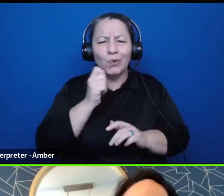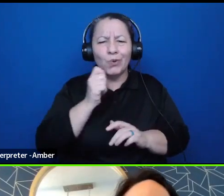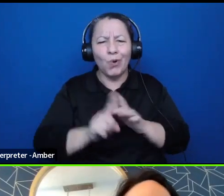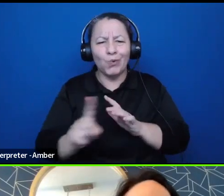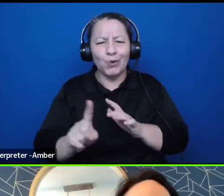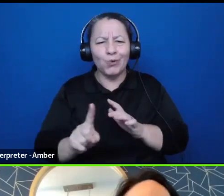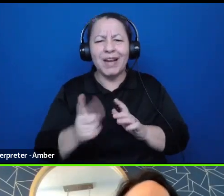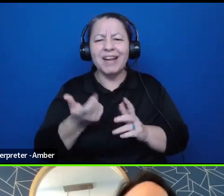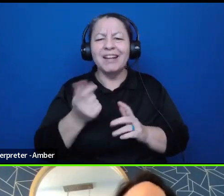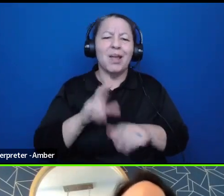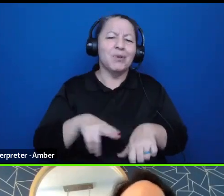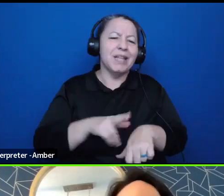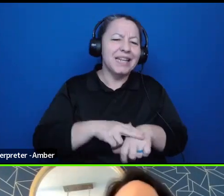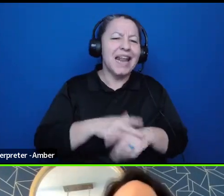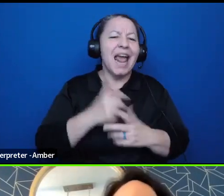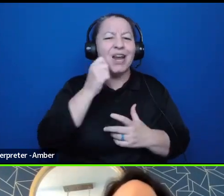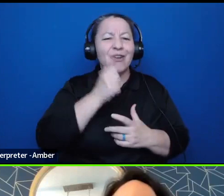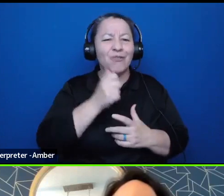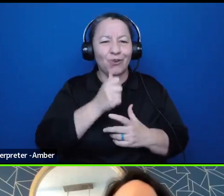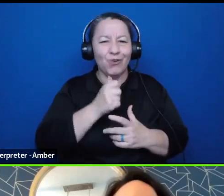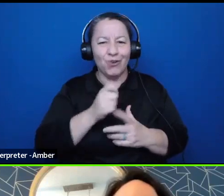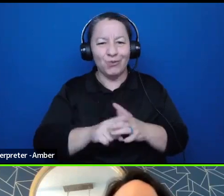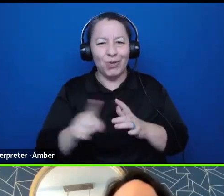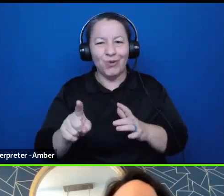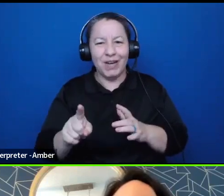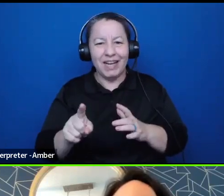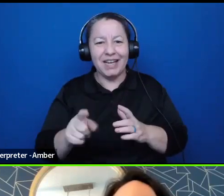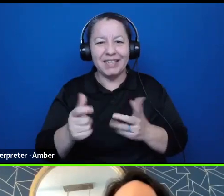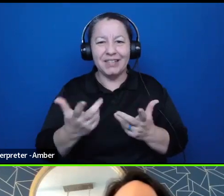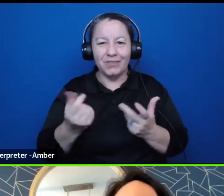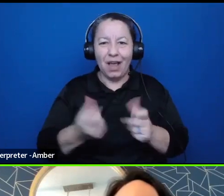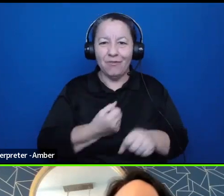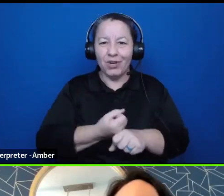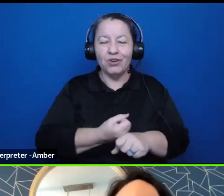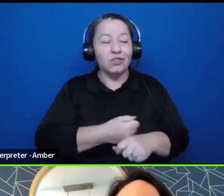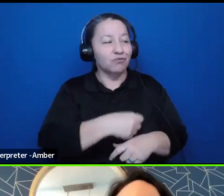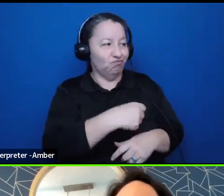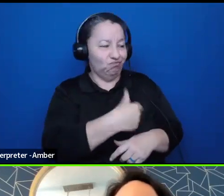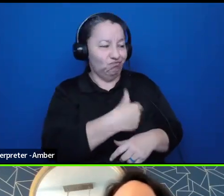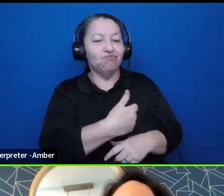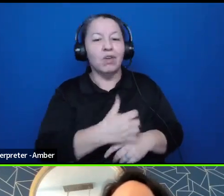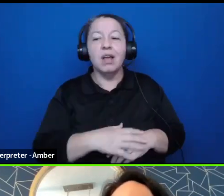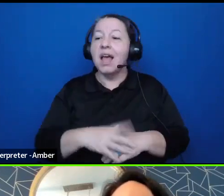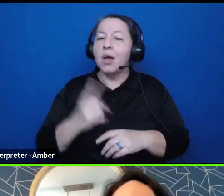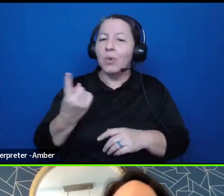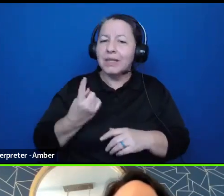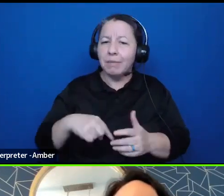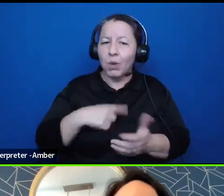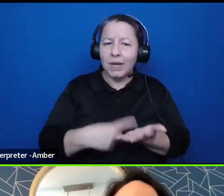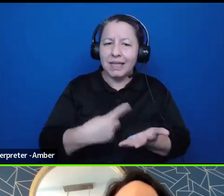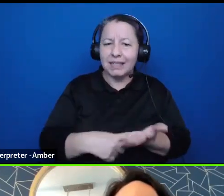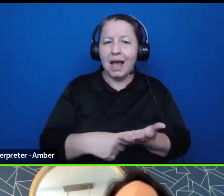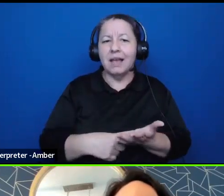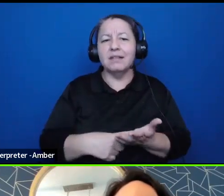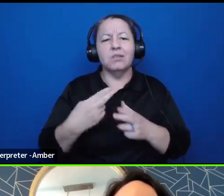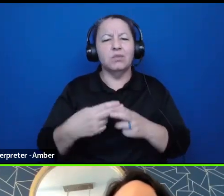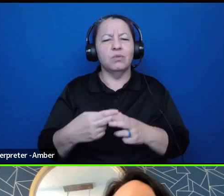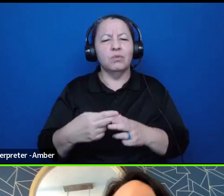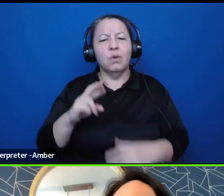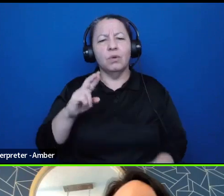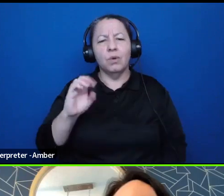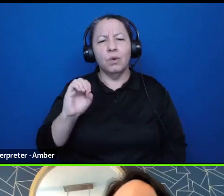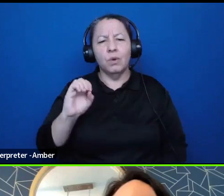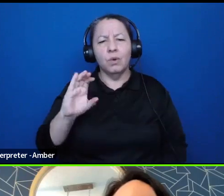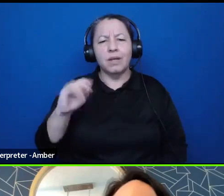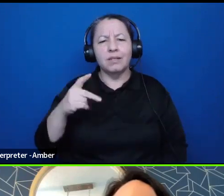girls retreats. And it's something that we really talked to the girls about was reciprocity. And,